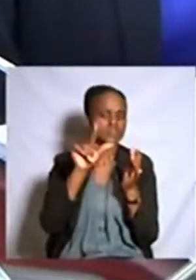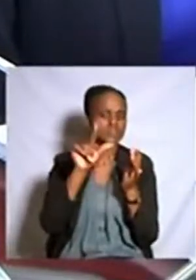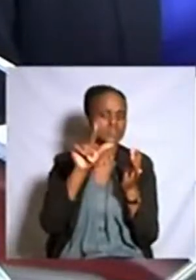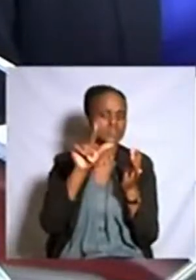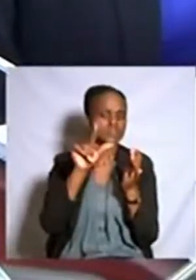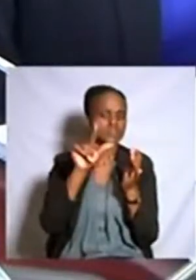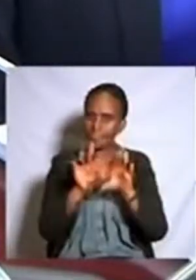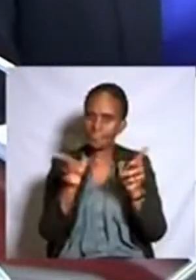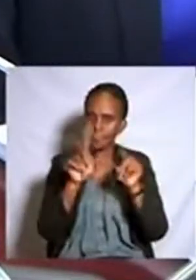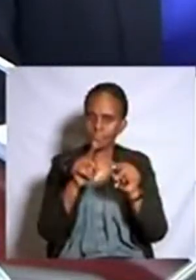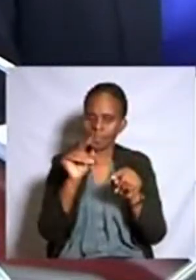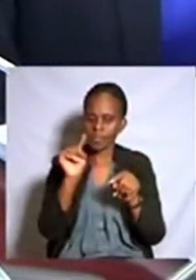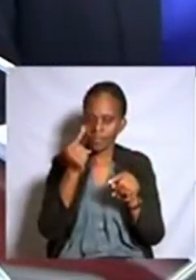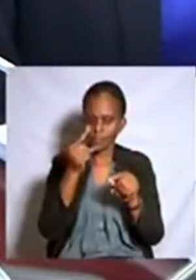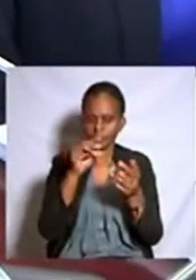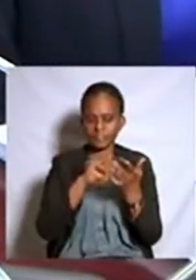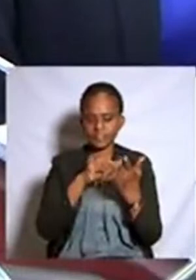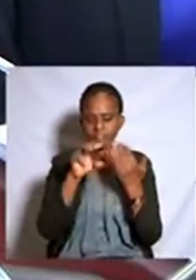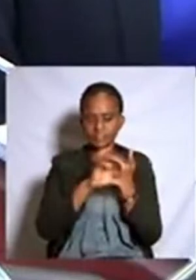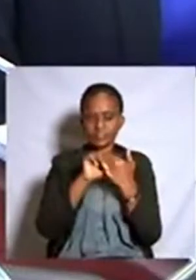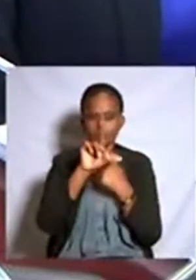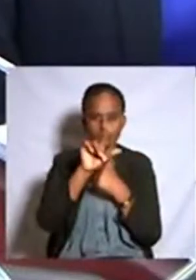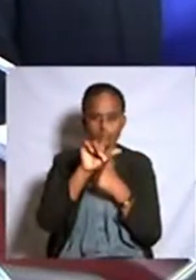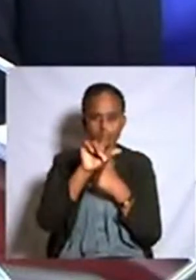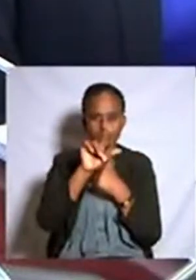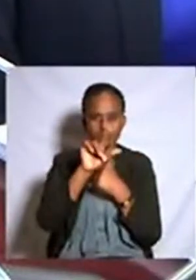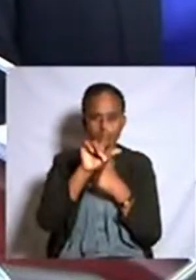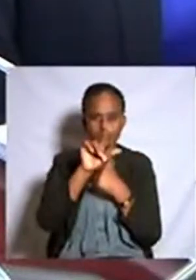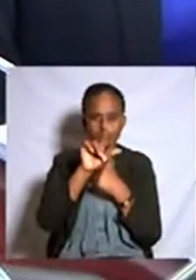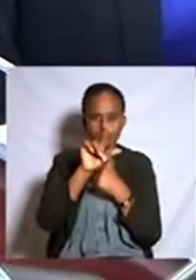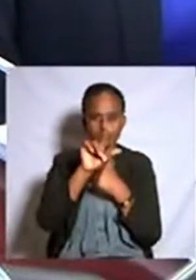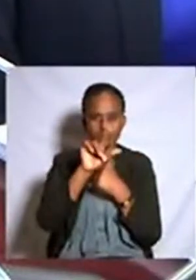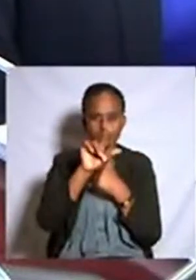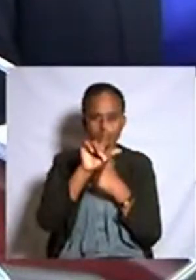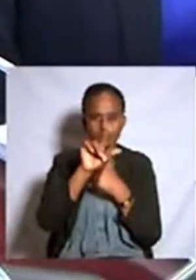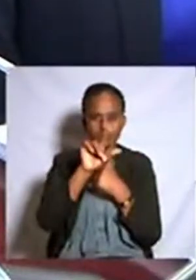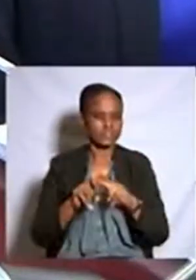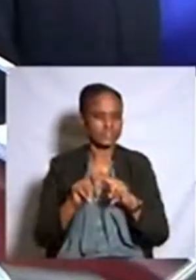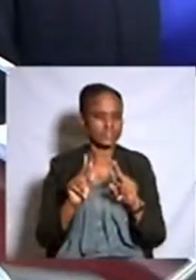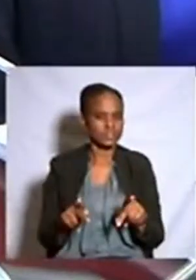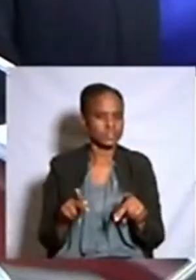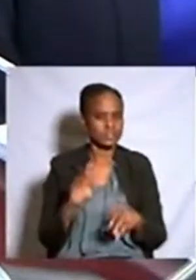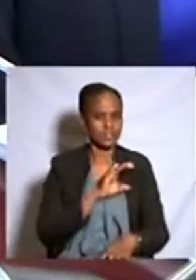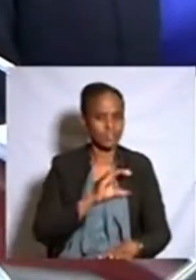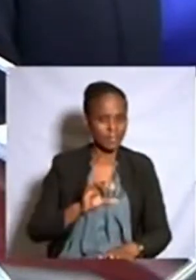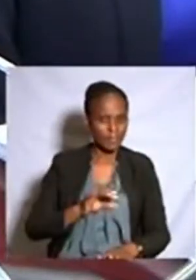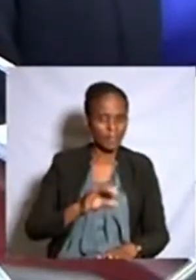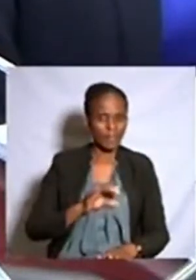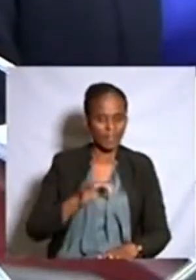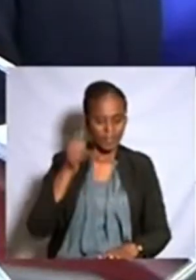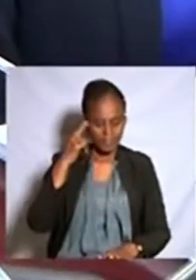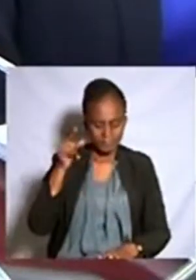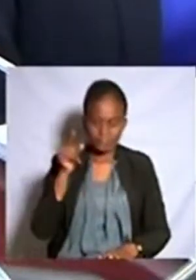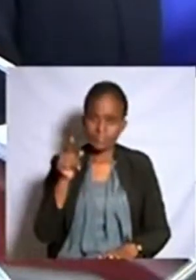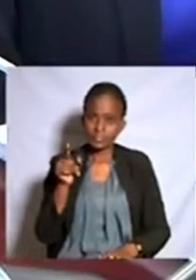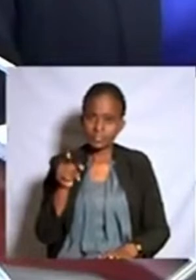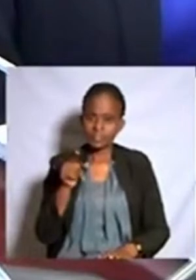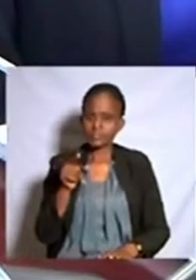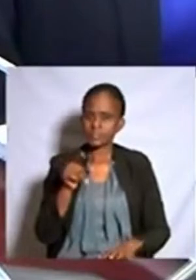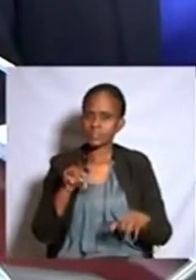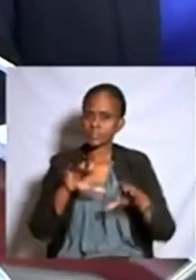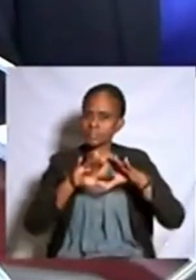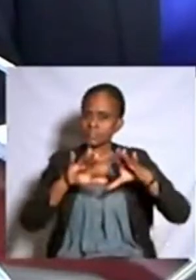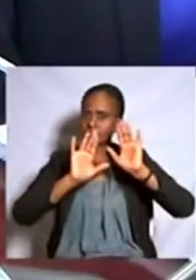closed by 1st March 2023. For Chipata, Chair, the contractor for frosting and branding